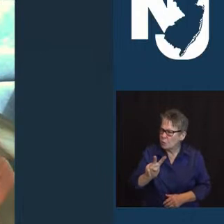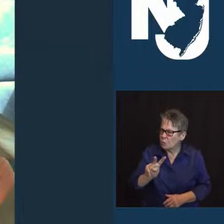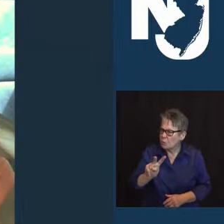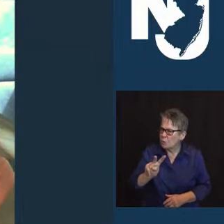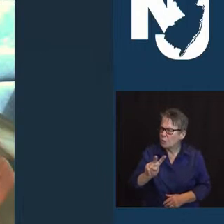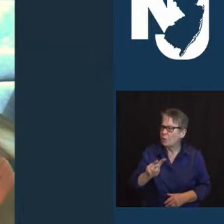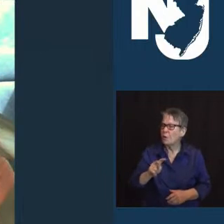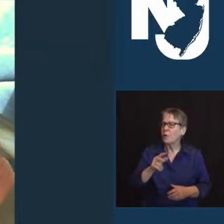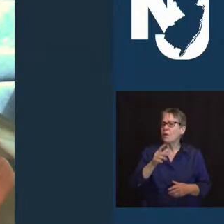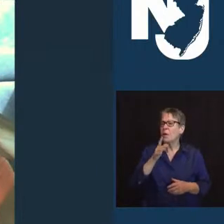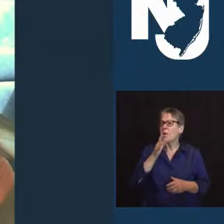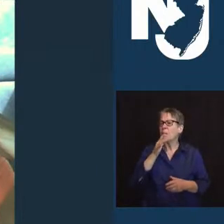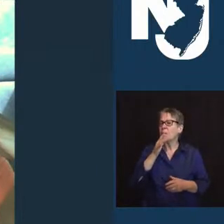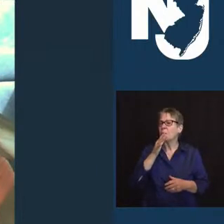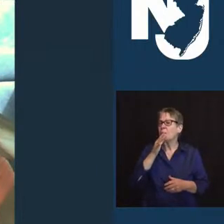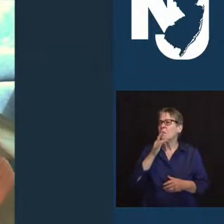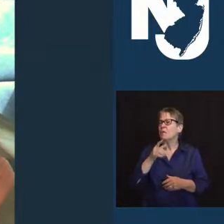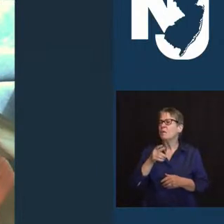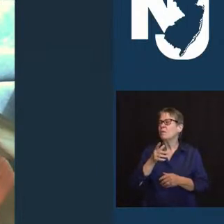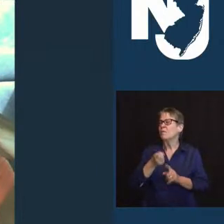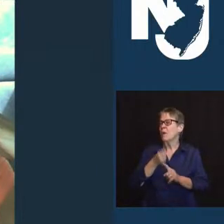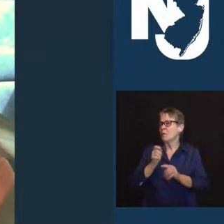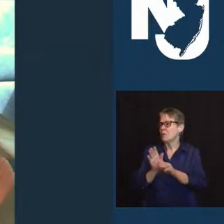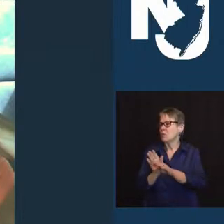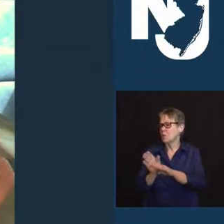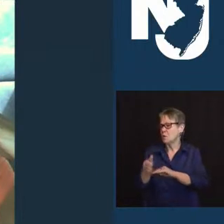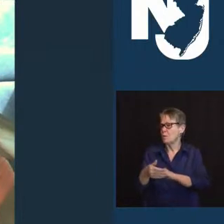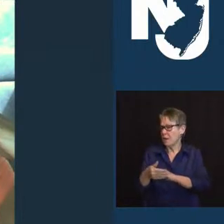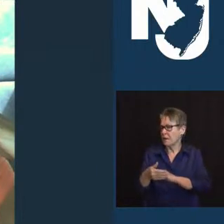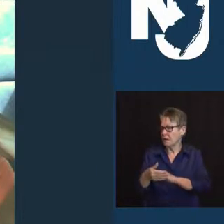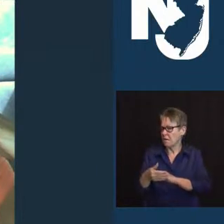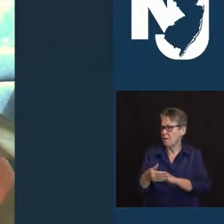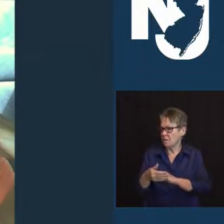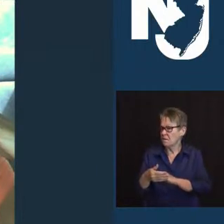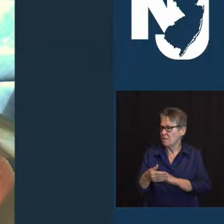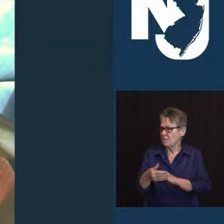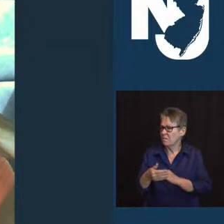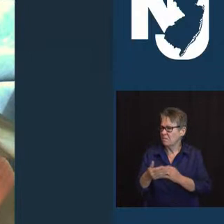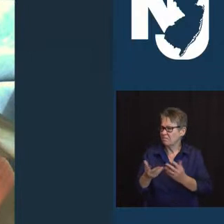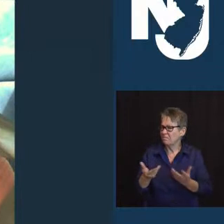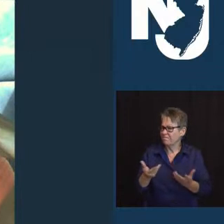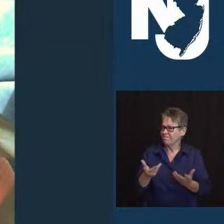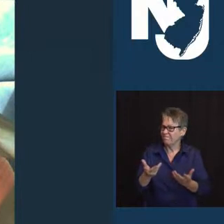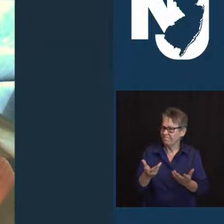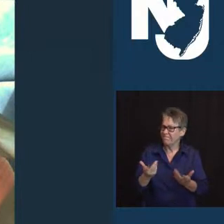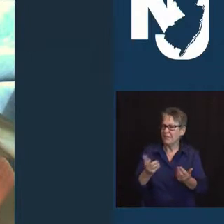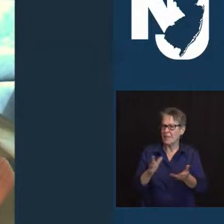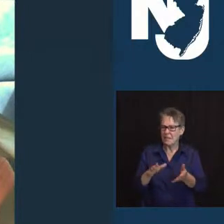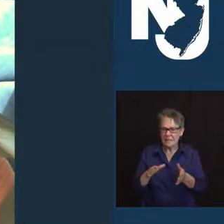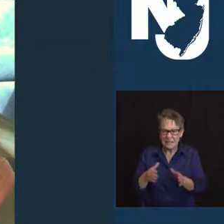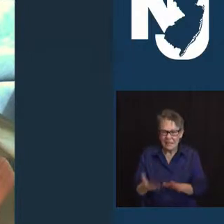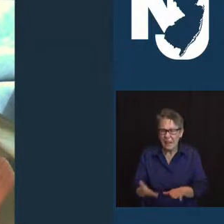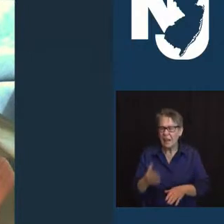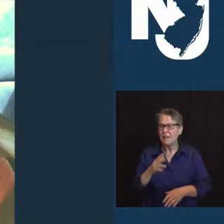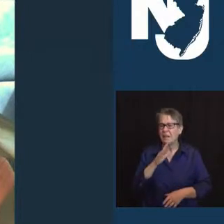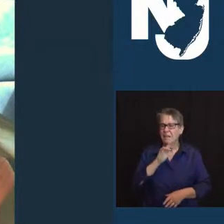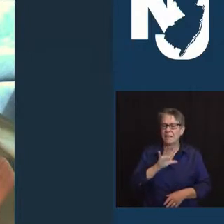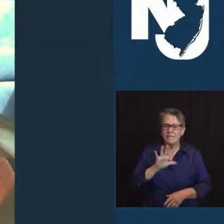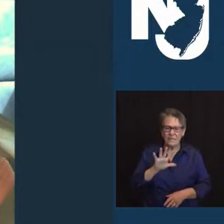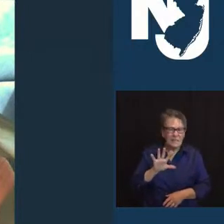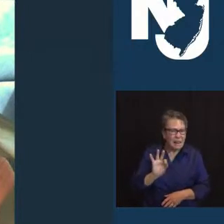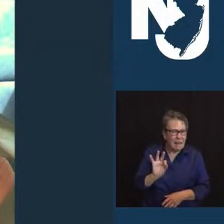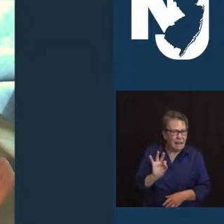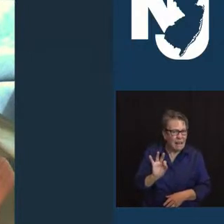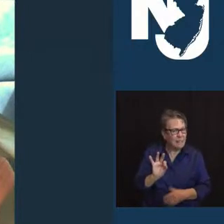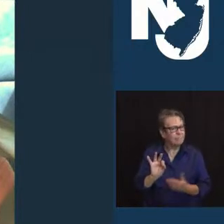Aerospace, and she would lose her battle from COVID-19 on December 15, and she was just 59 years